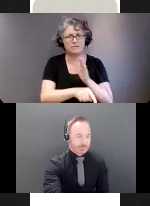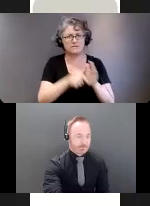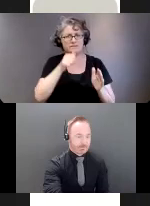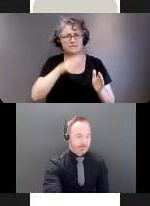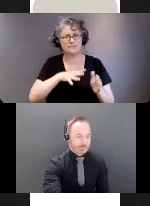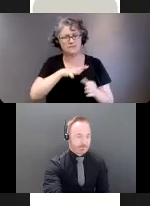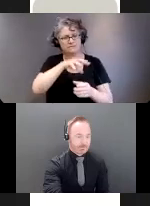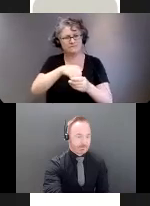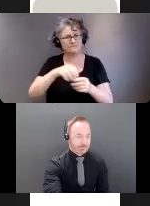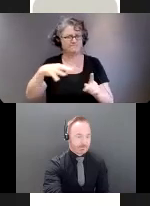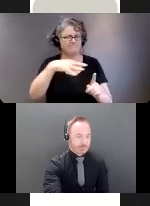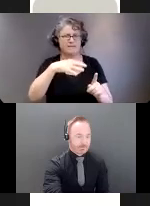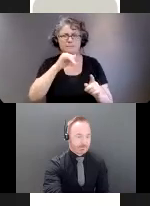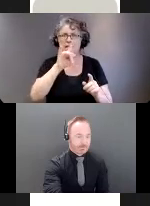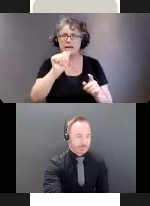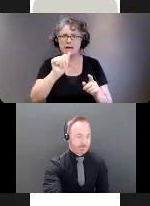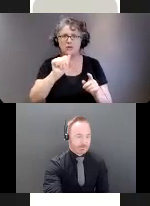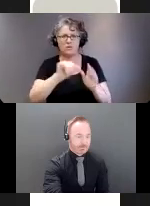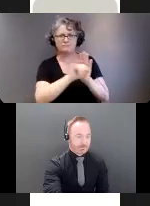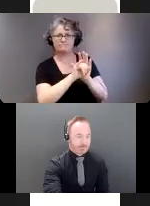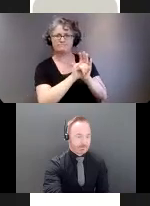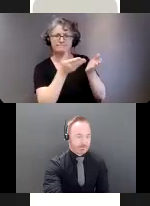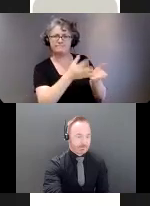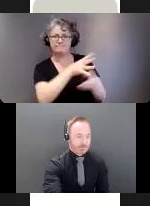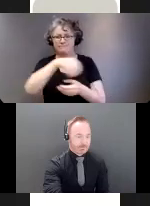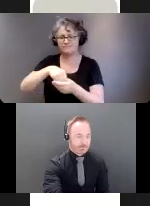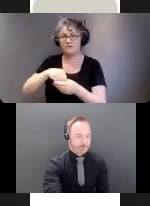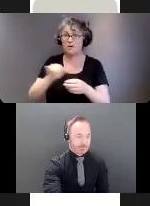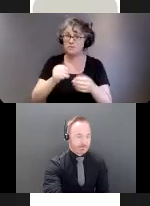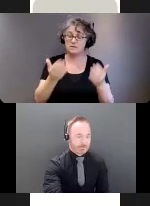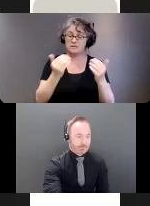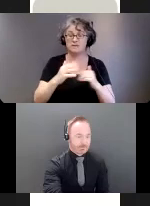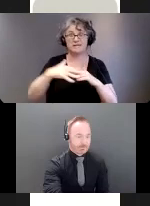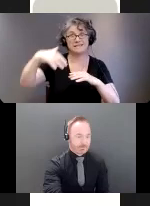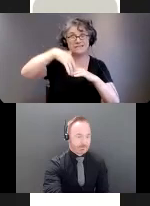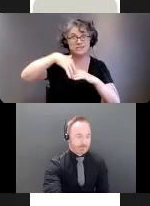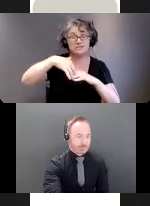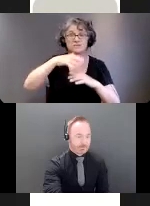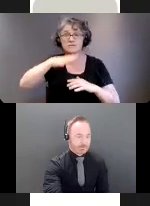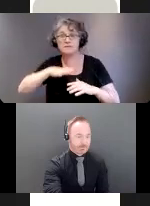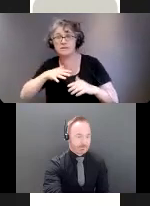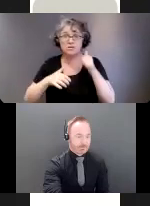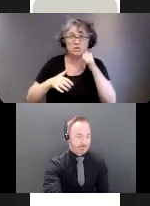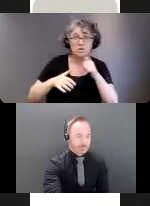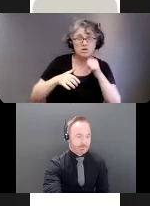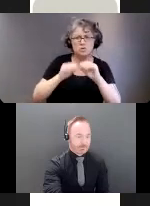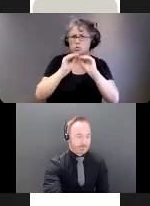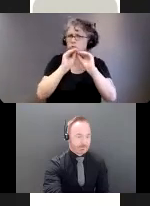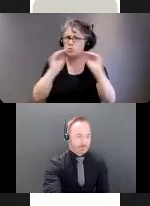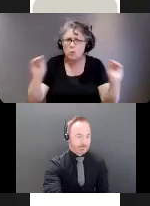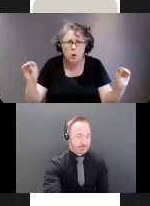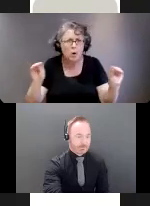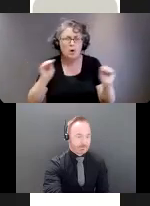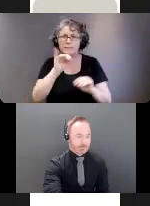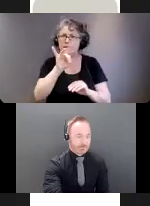In particular, we know that cases involving Indigenous women and girls often receive little to no media attention. And